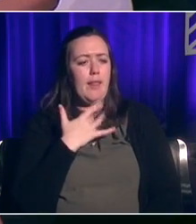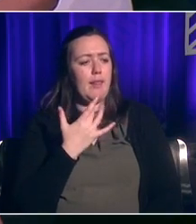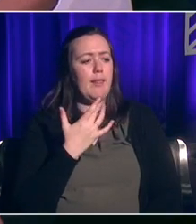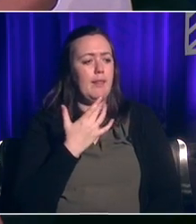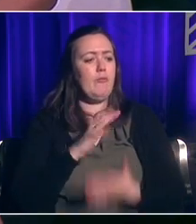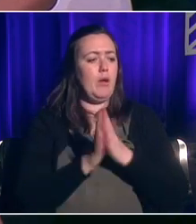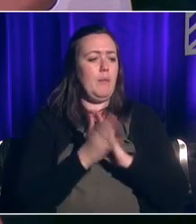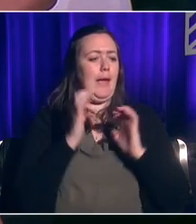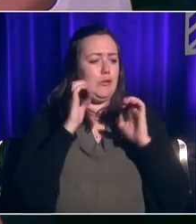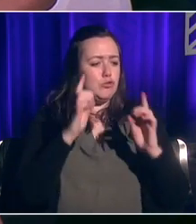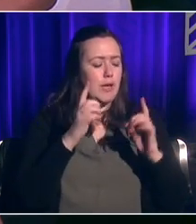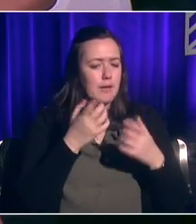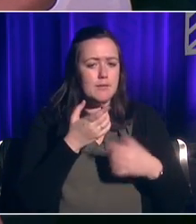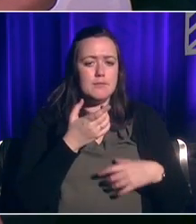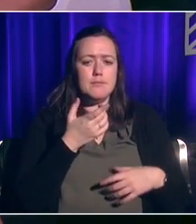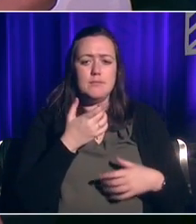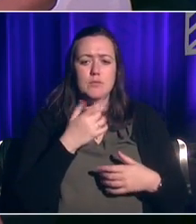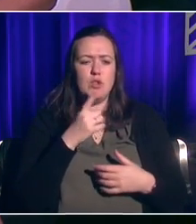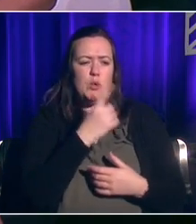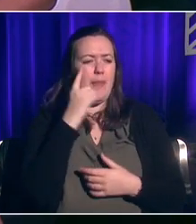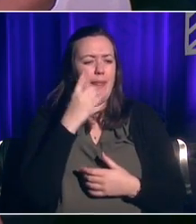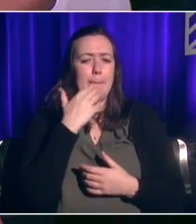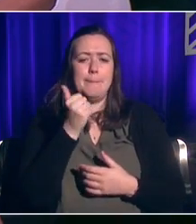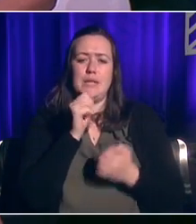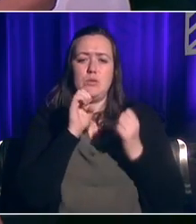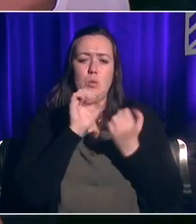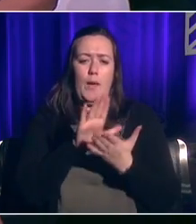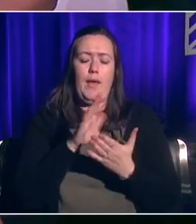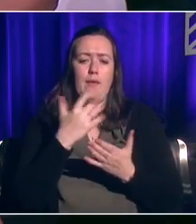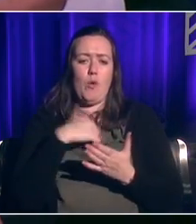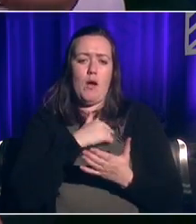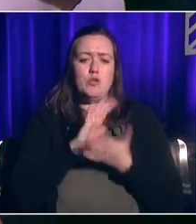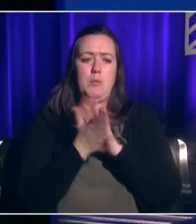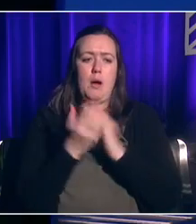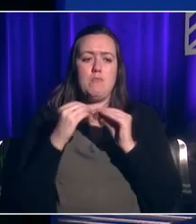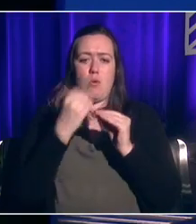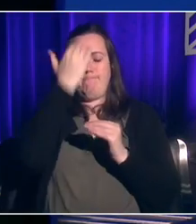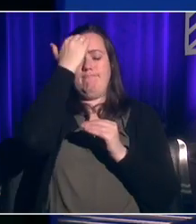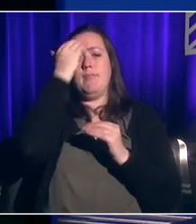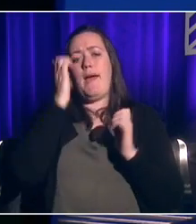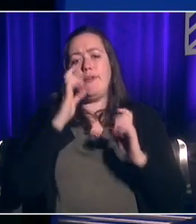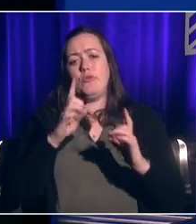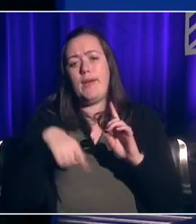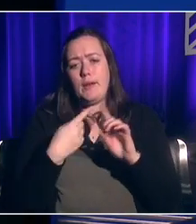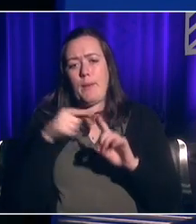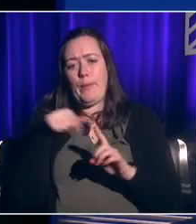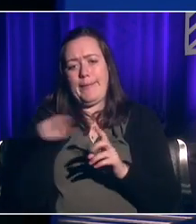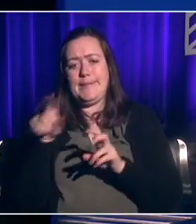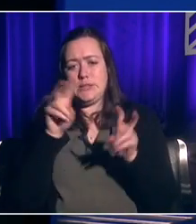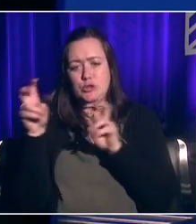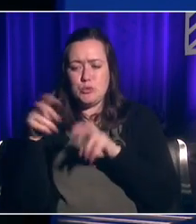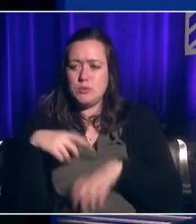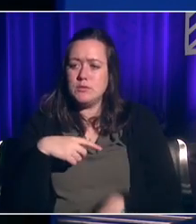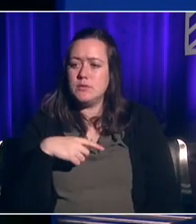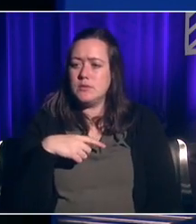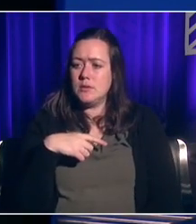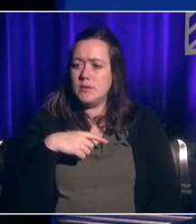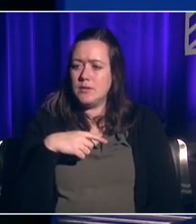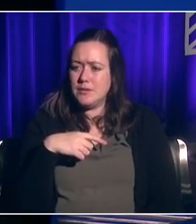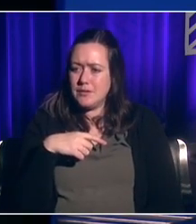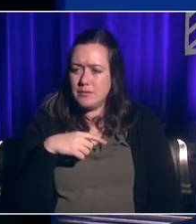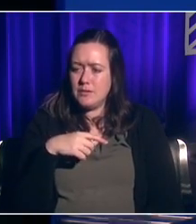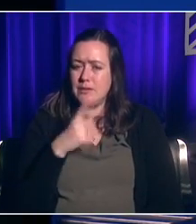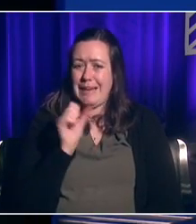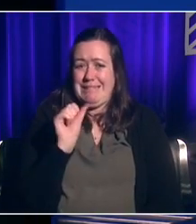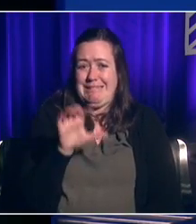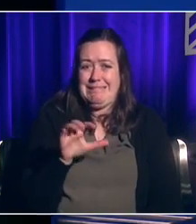educated? What's the best way for the tools for people to get educated on some of these issues? Yeah, well, I think one, Run to Lead is fantastic. If you guys want to go and figure out